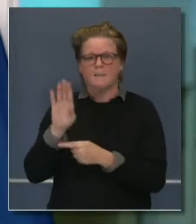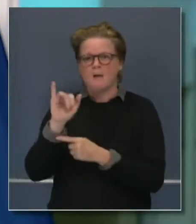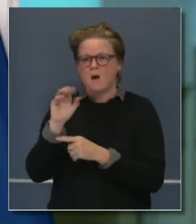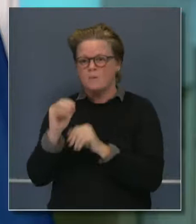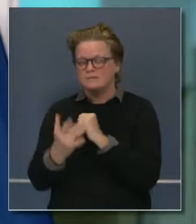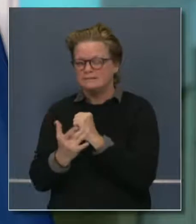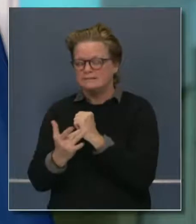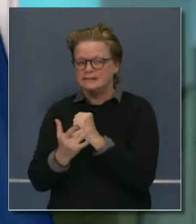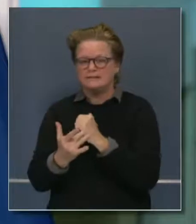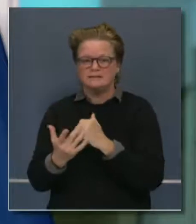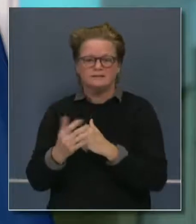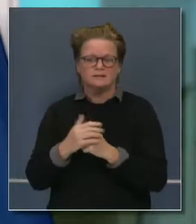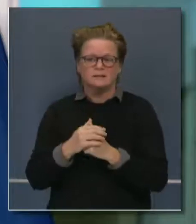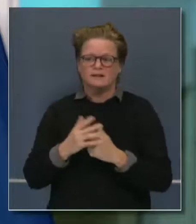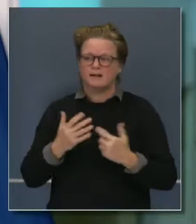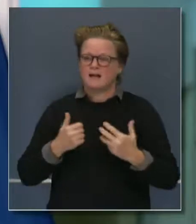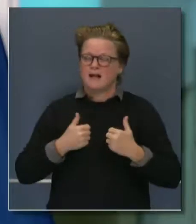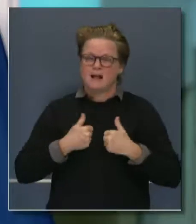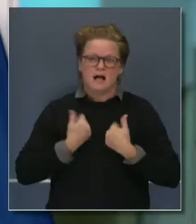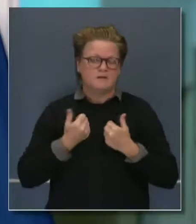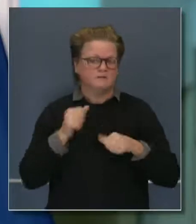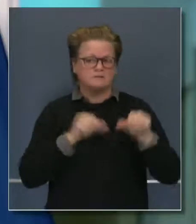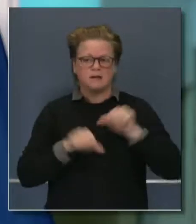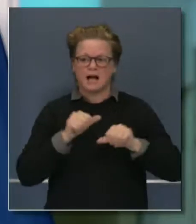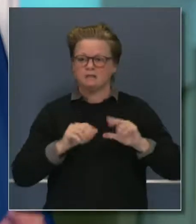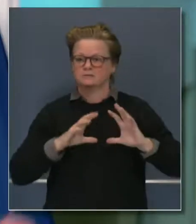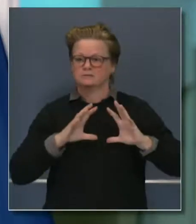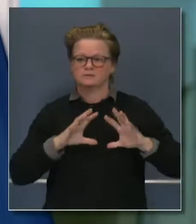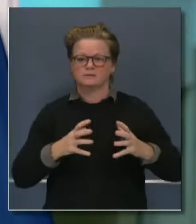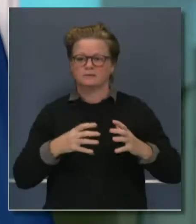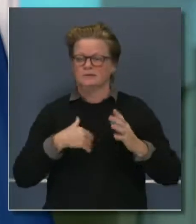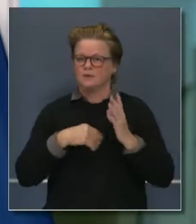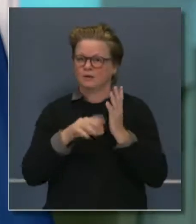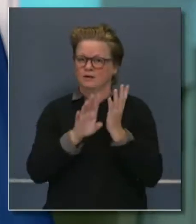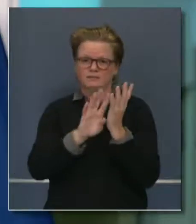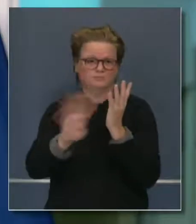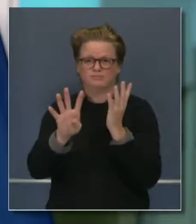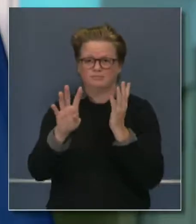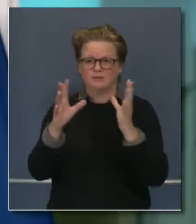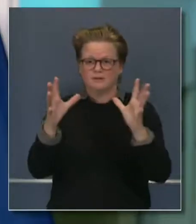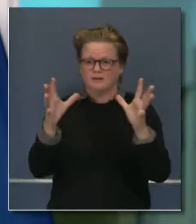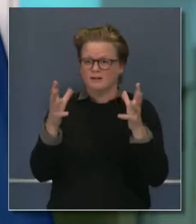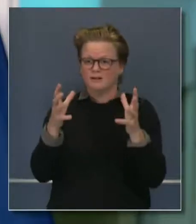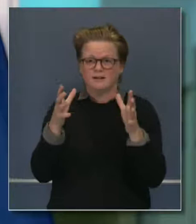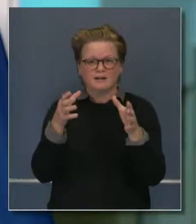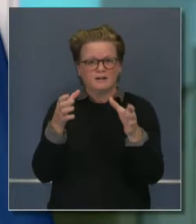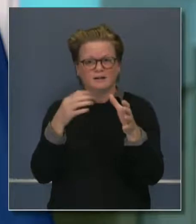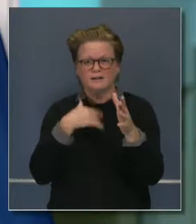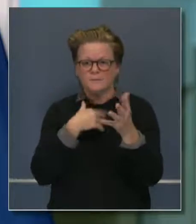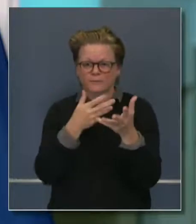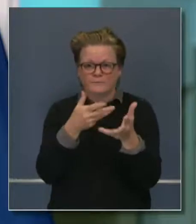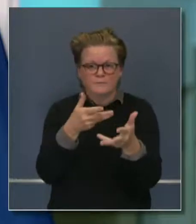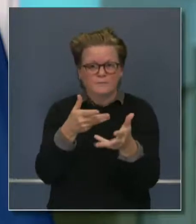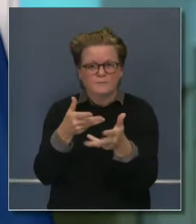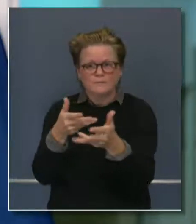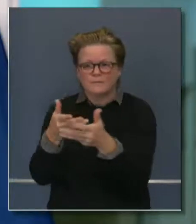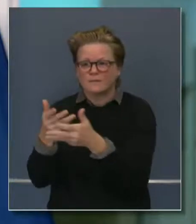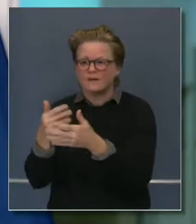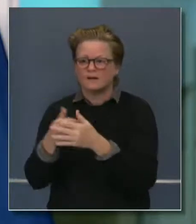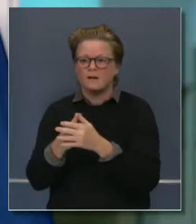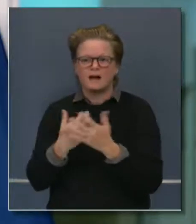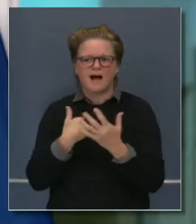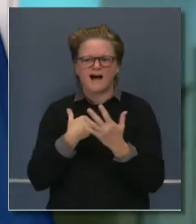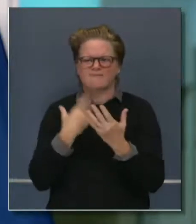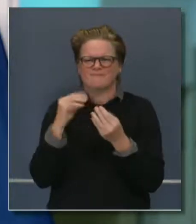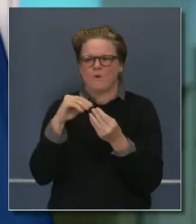more researchers, more engineers, more Nobel laureates. We announced a number of them, highlighted them a few weeks ago, more venture capital,